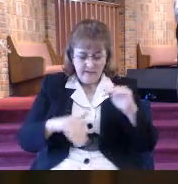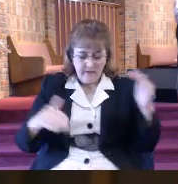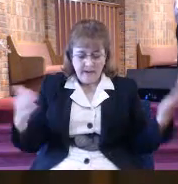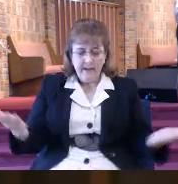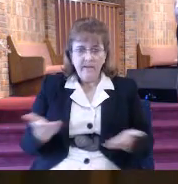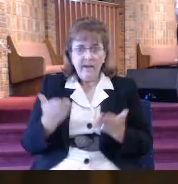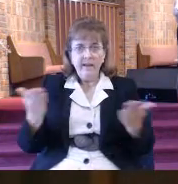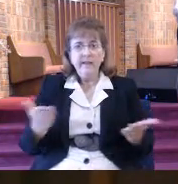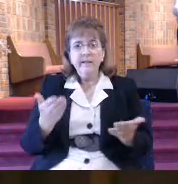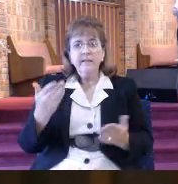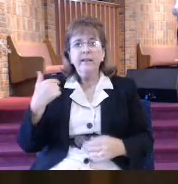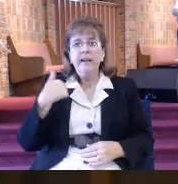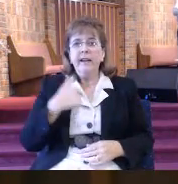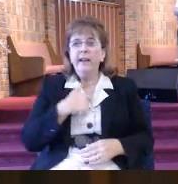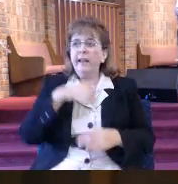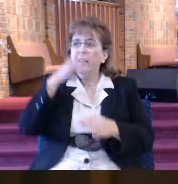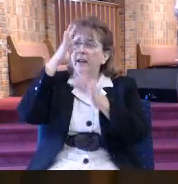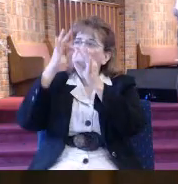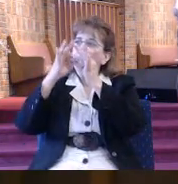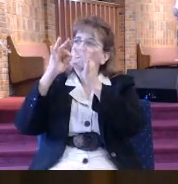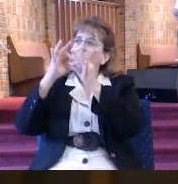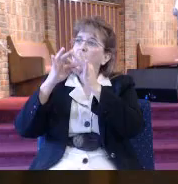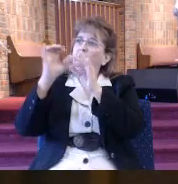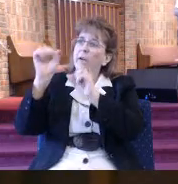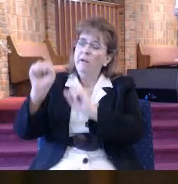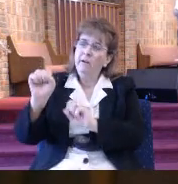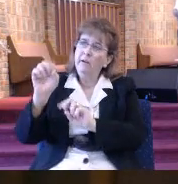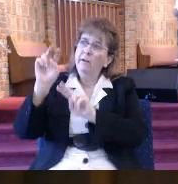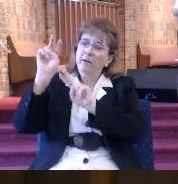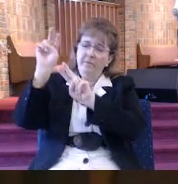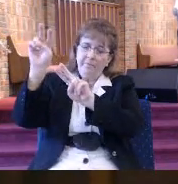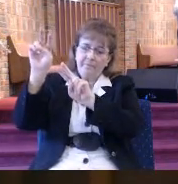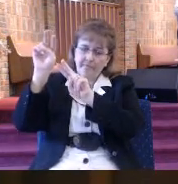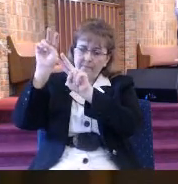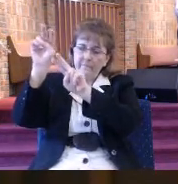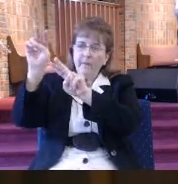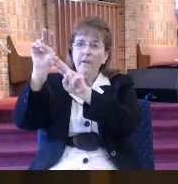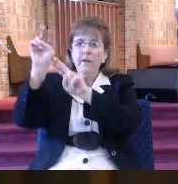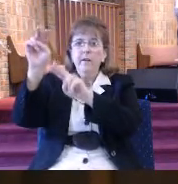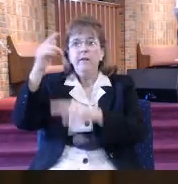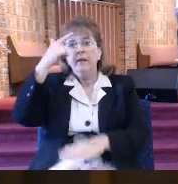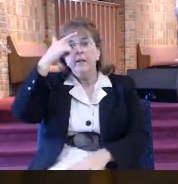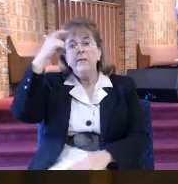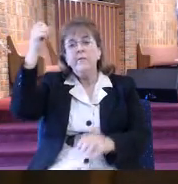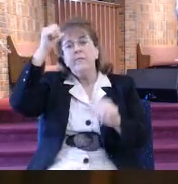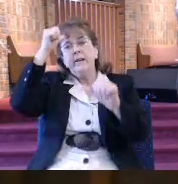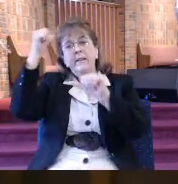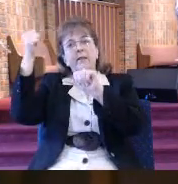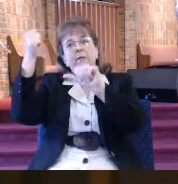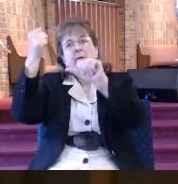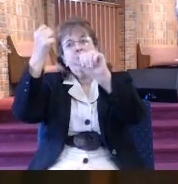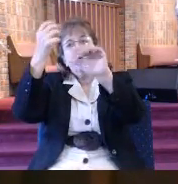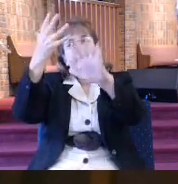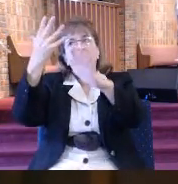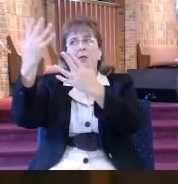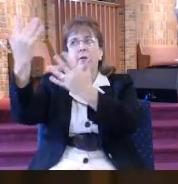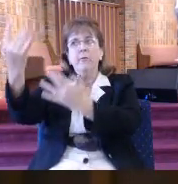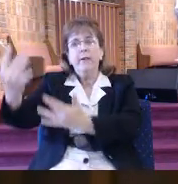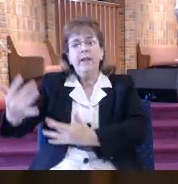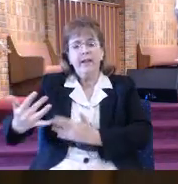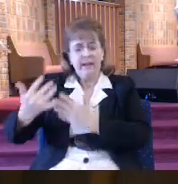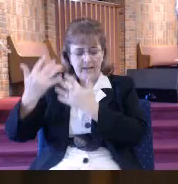by faith we can see it afar. For the Father waits over